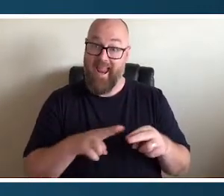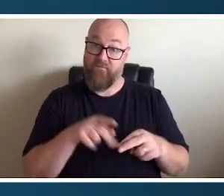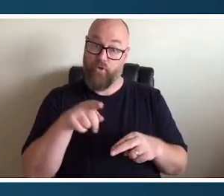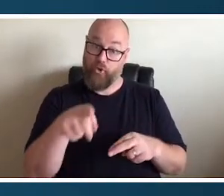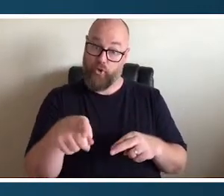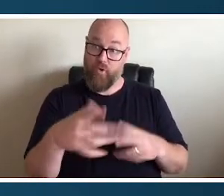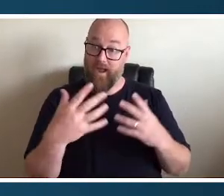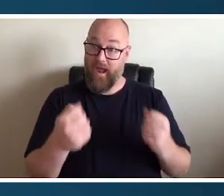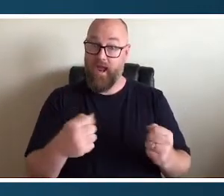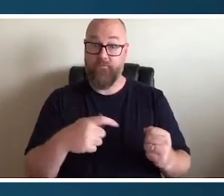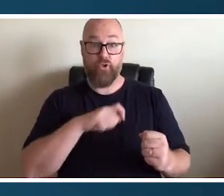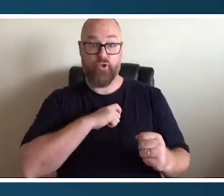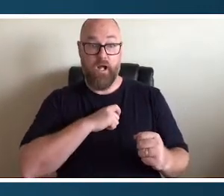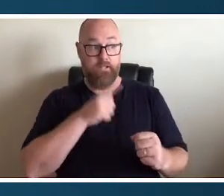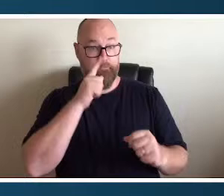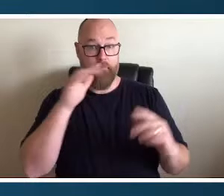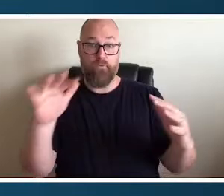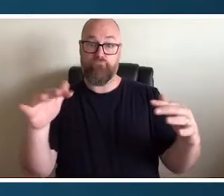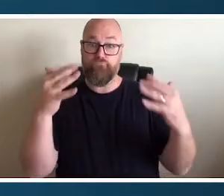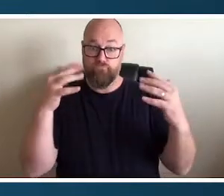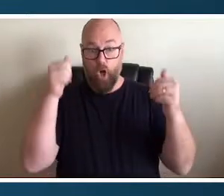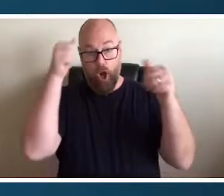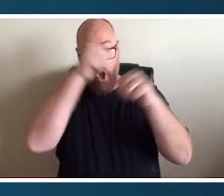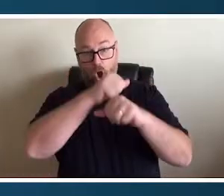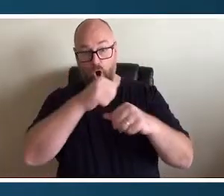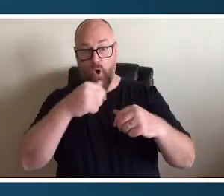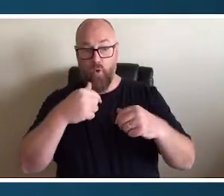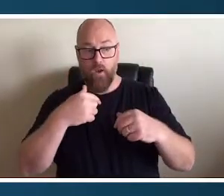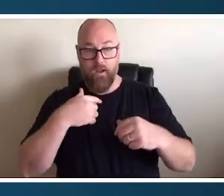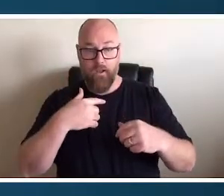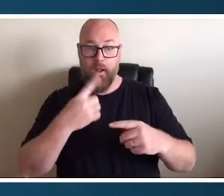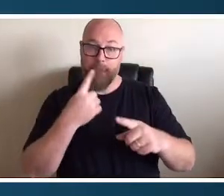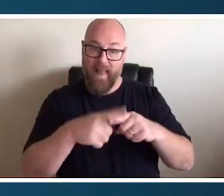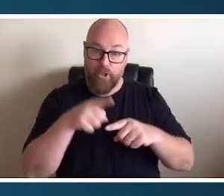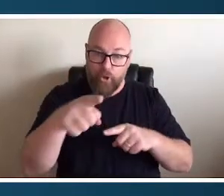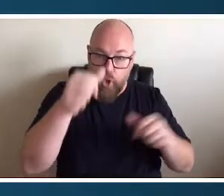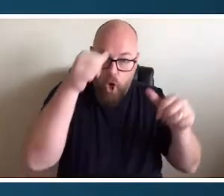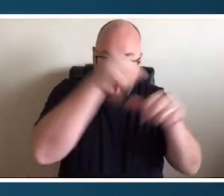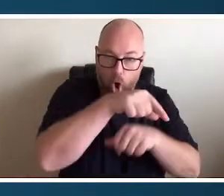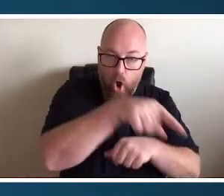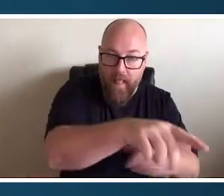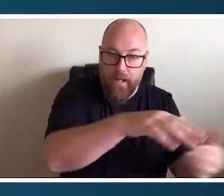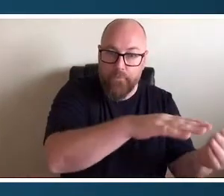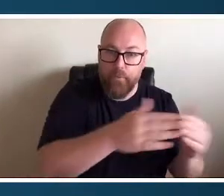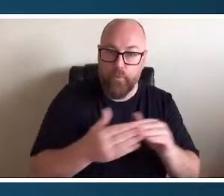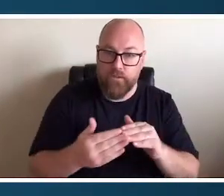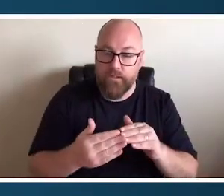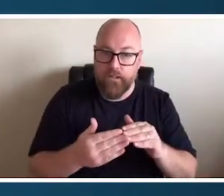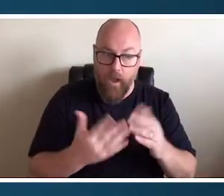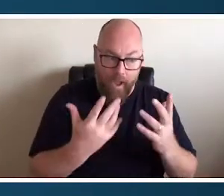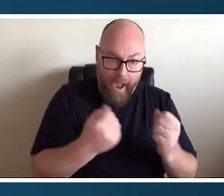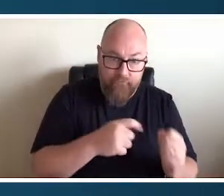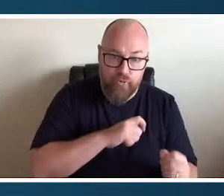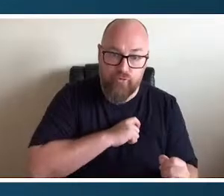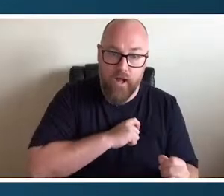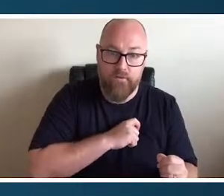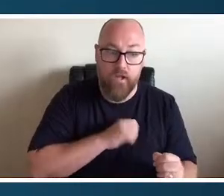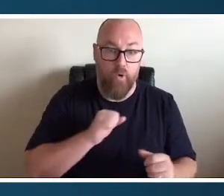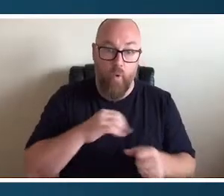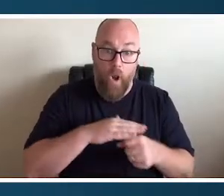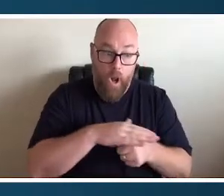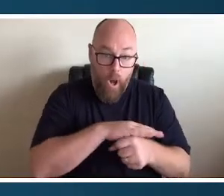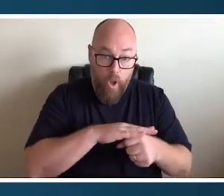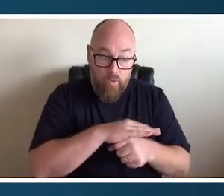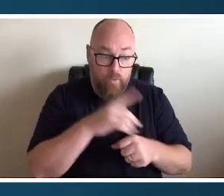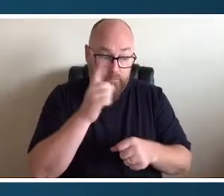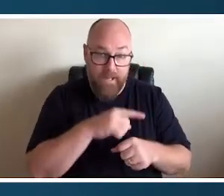are known, you really know the community, and your community, your local team members are not there for you